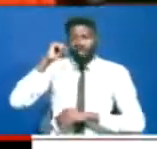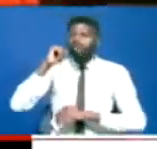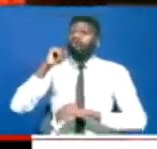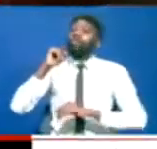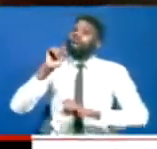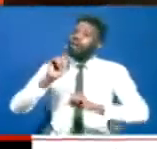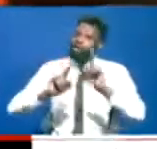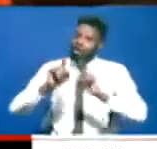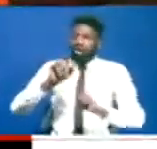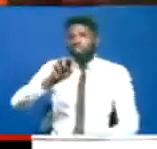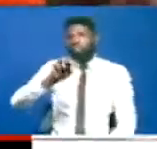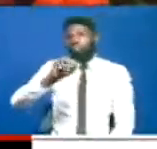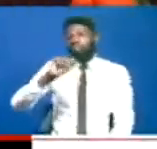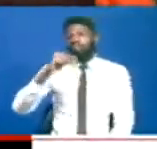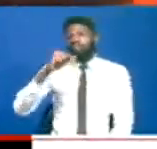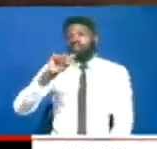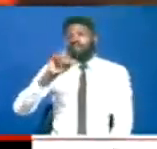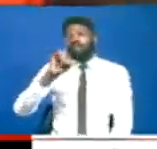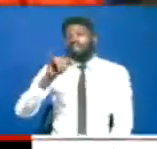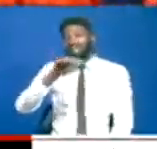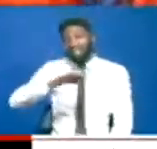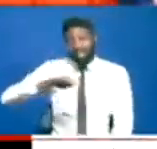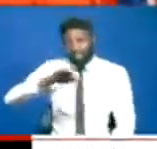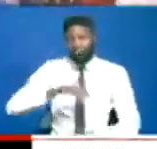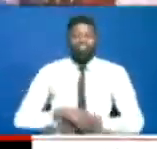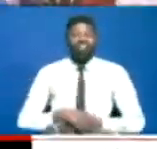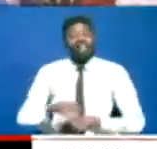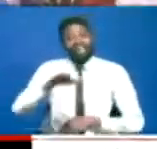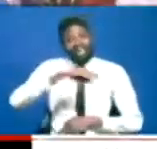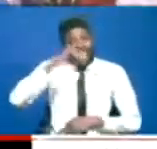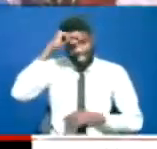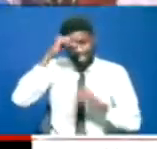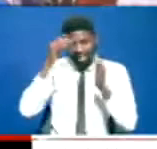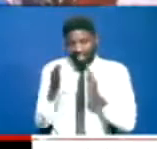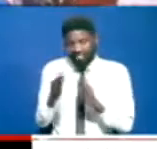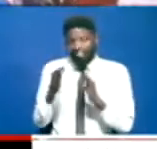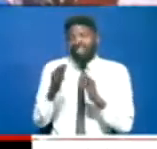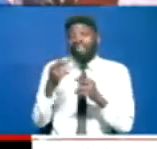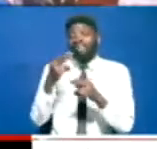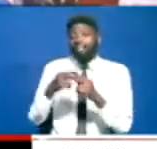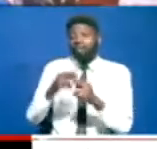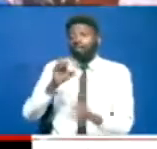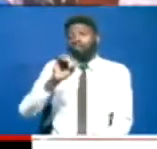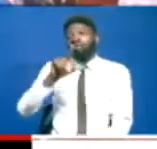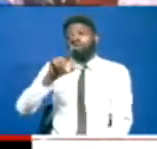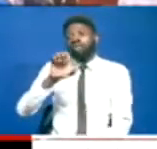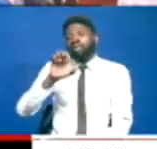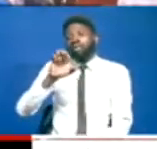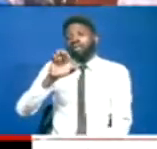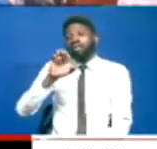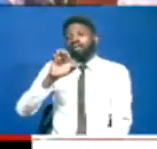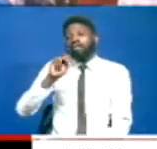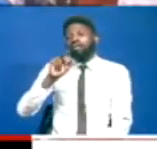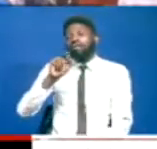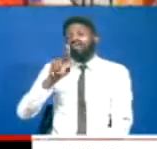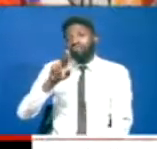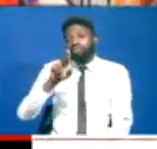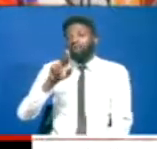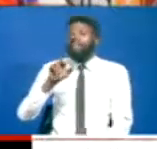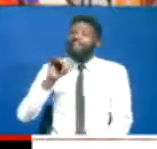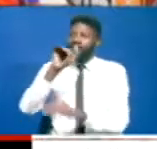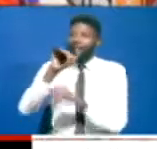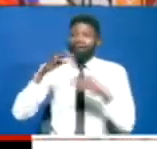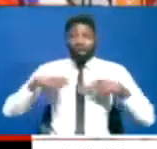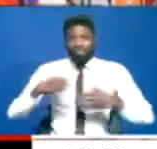area Governor Joseph Olelenko, who doubles up as the Mark community spokesperson, urged the electorate to come out in large numbers